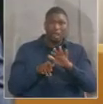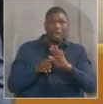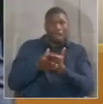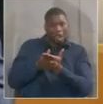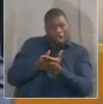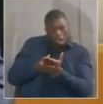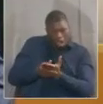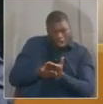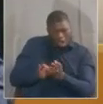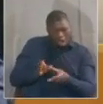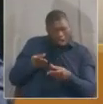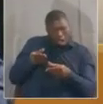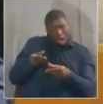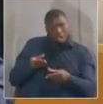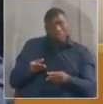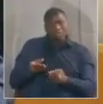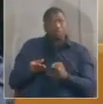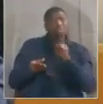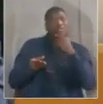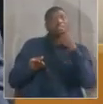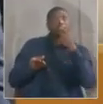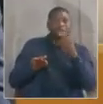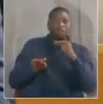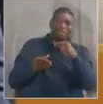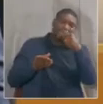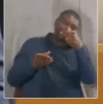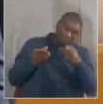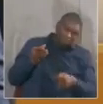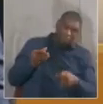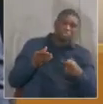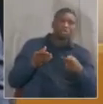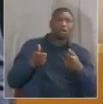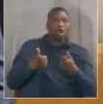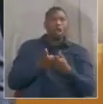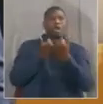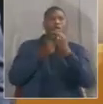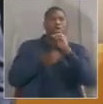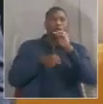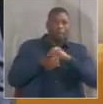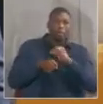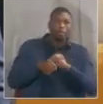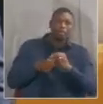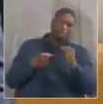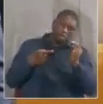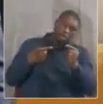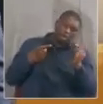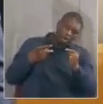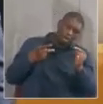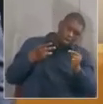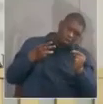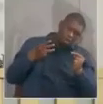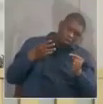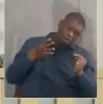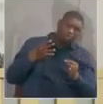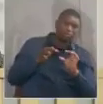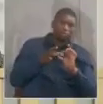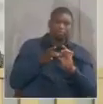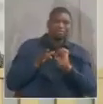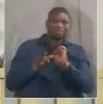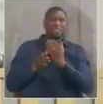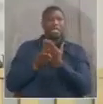basically saying these are the problems that have been encountered with regard to all these cases.